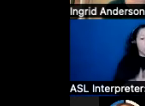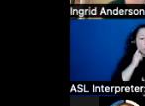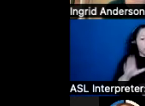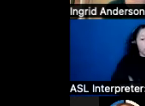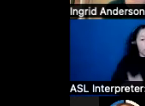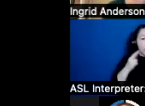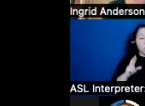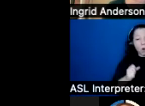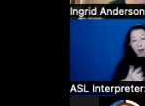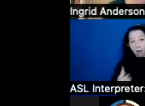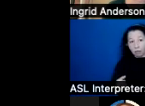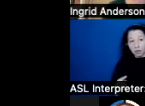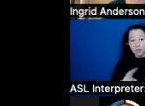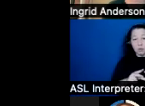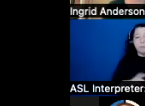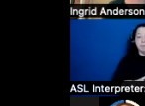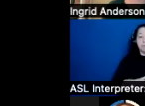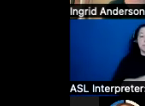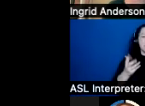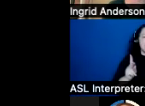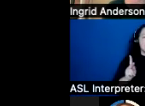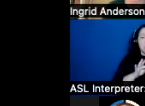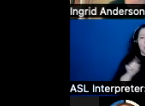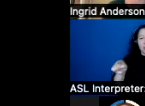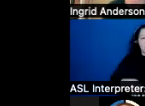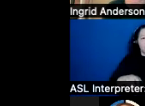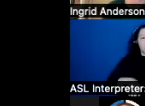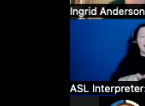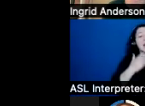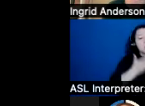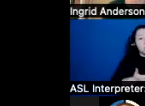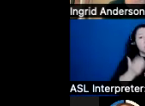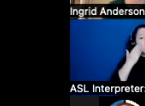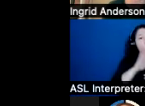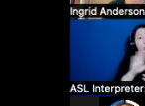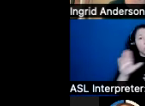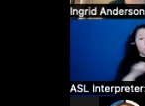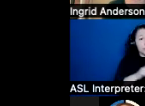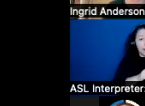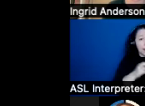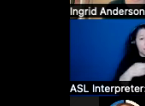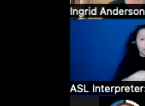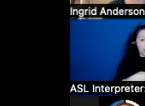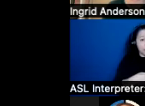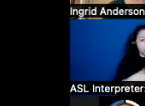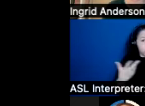as a lot of folks mentioned in the chat, it's just good to know what your state regulations are and to make sure that your